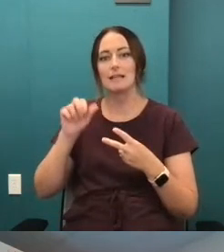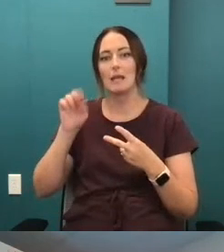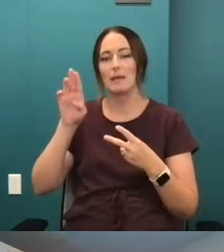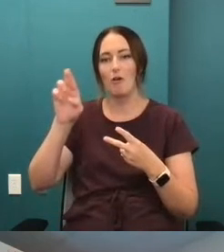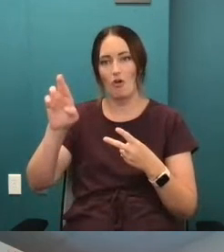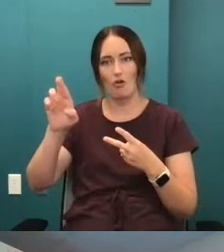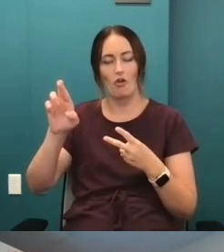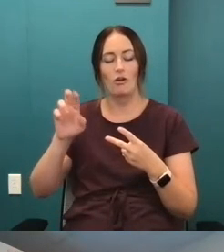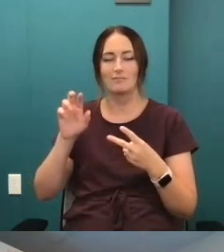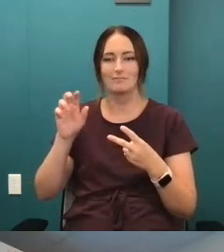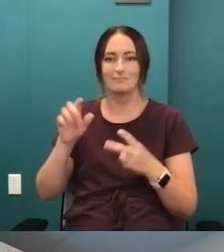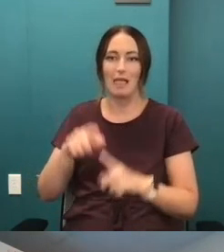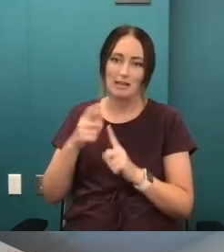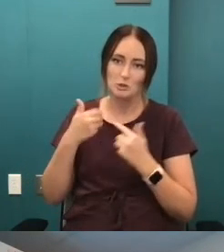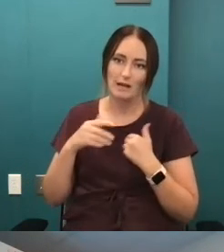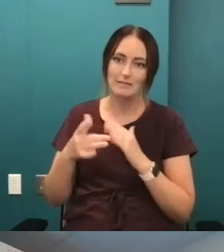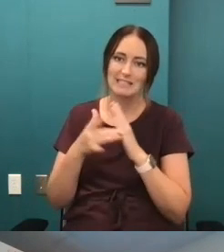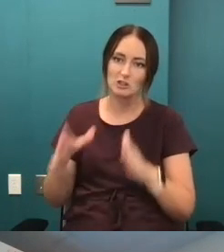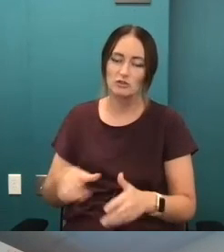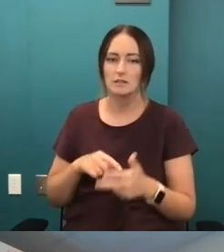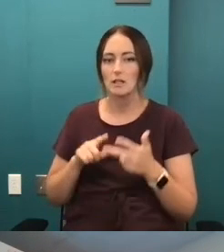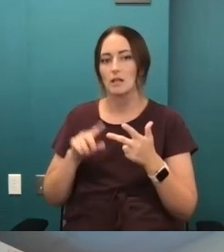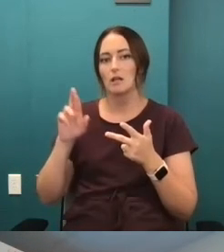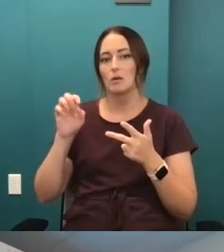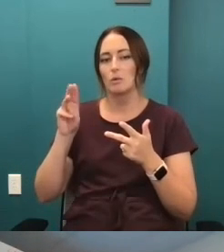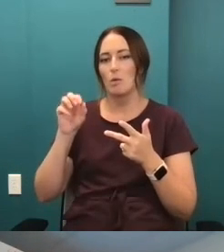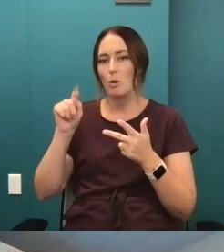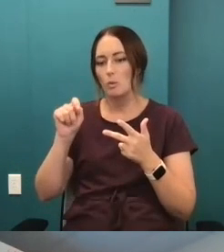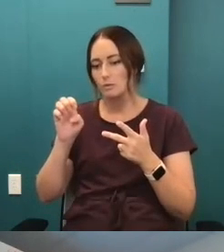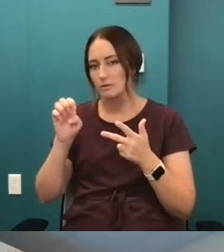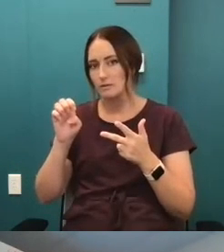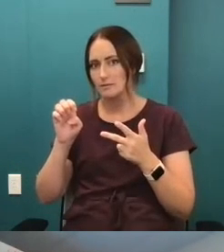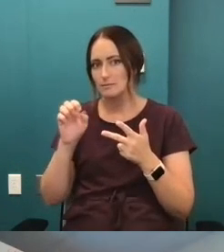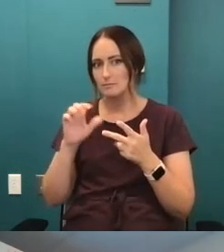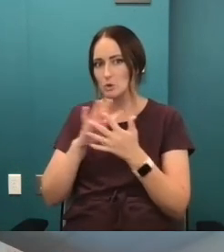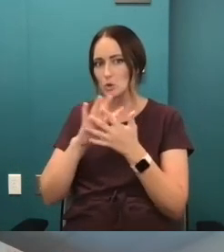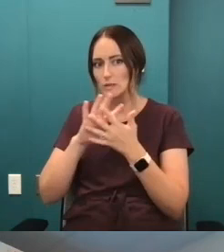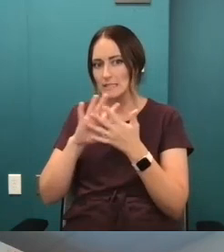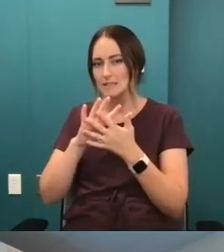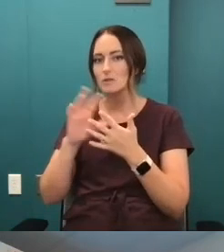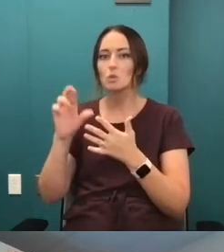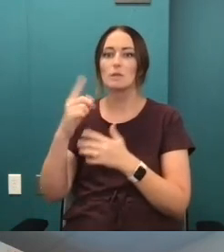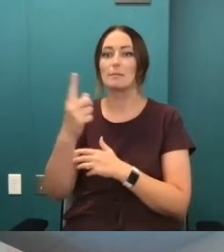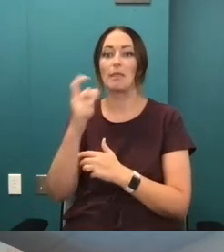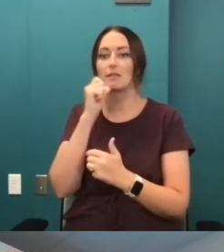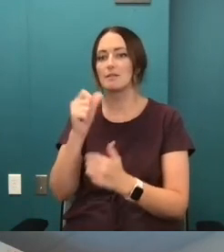end, remote hearing screenings, or program or adjust hearing aids not fit by USDB.